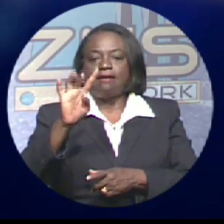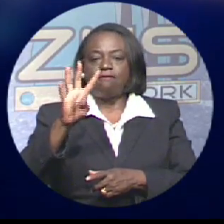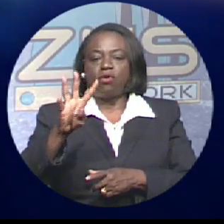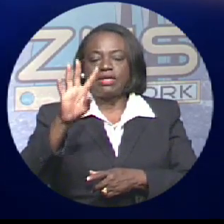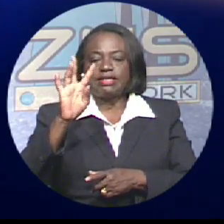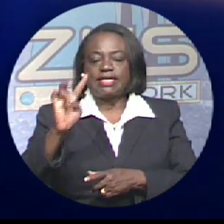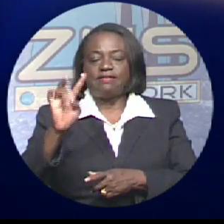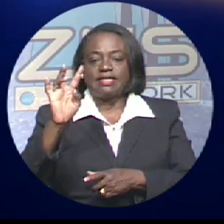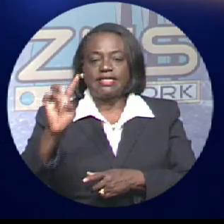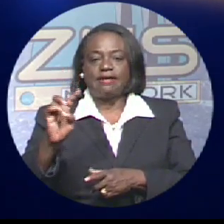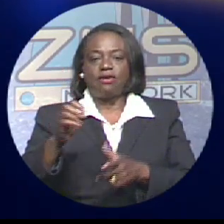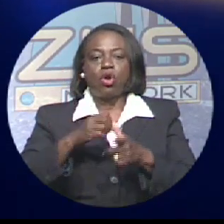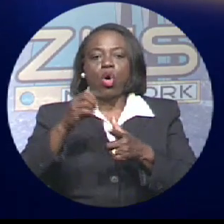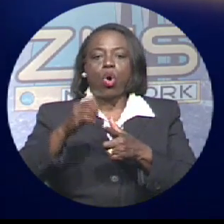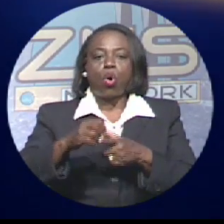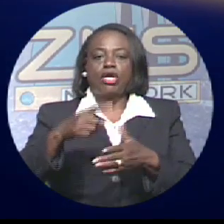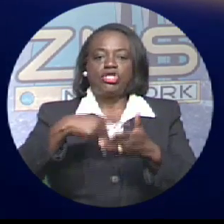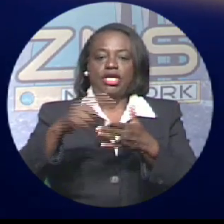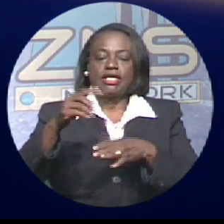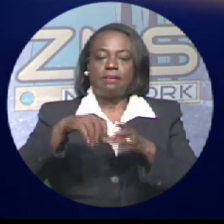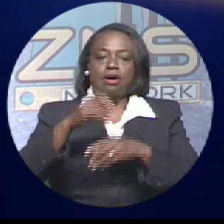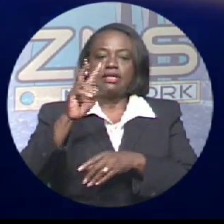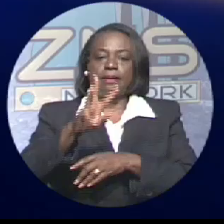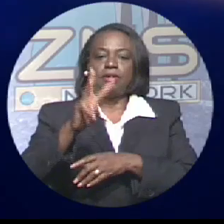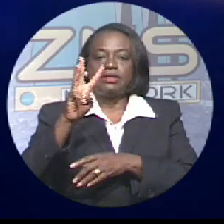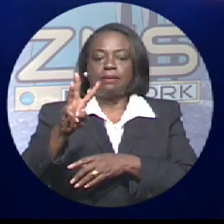242-300-8477. You can also check them out on